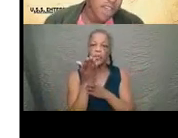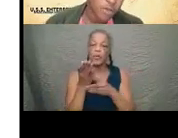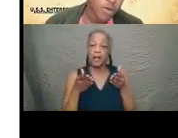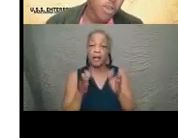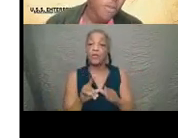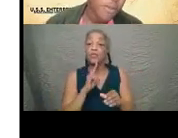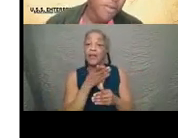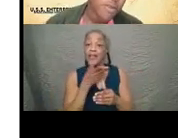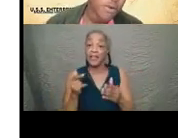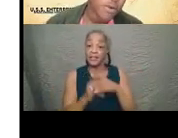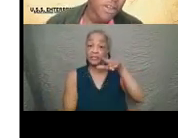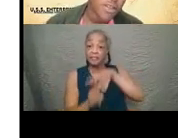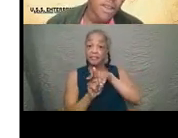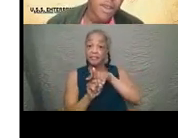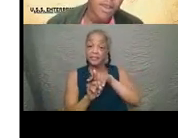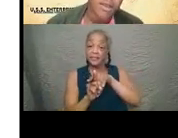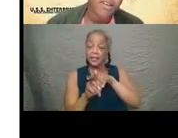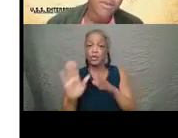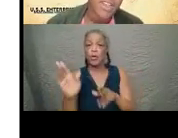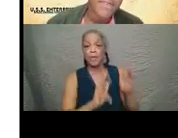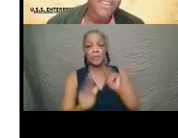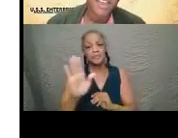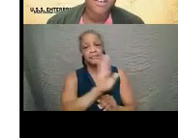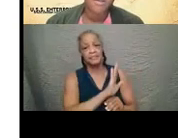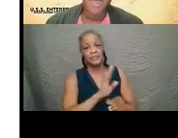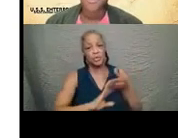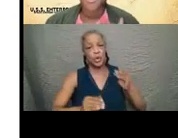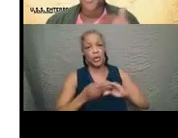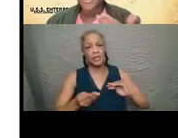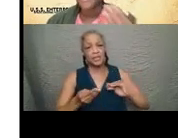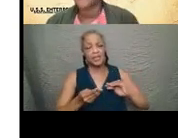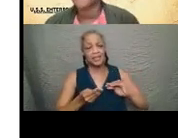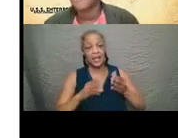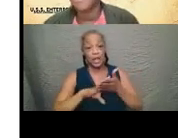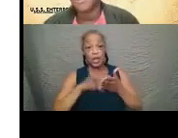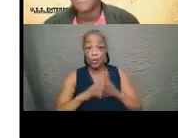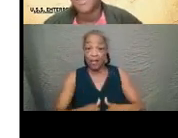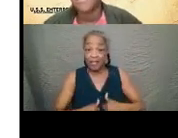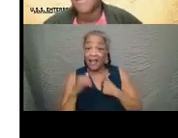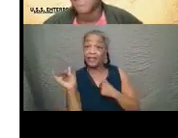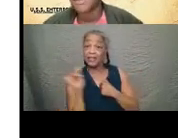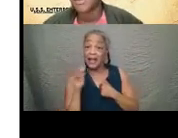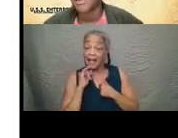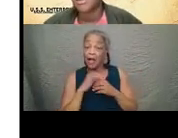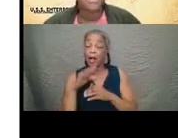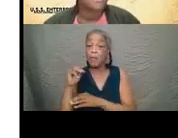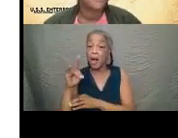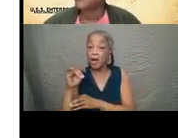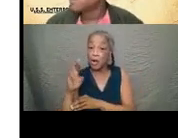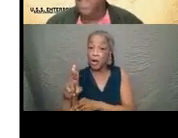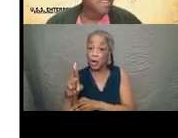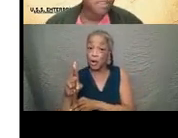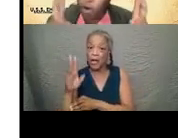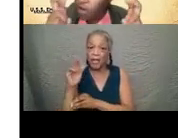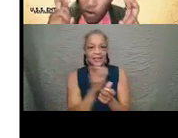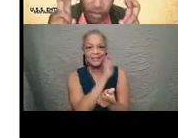to shine through, which are people's stories. Learning what life is like on a monitor directly from the people living it makes it clear that you